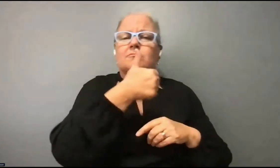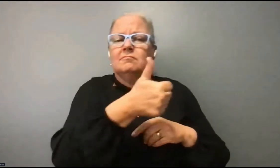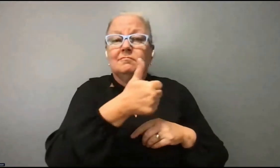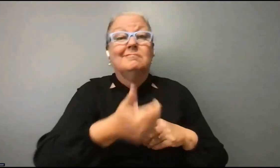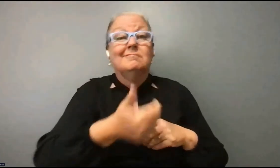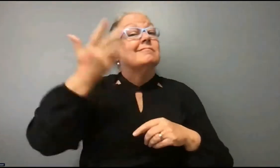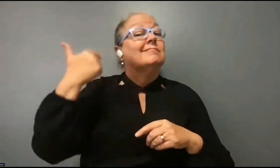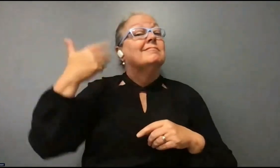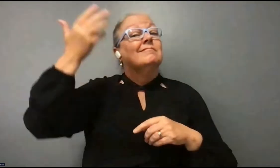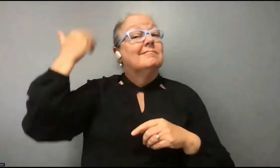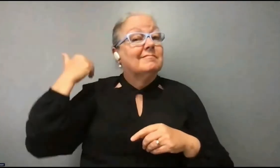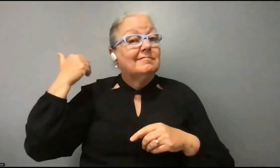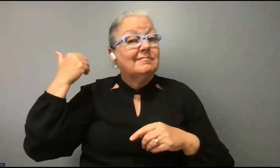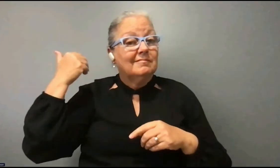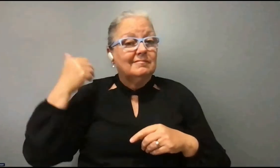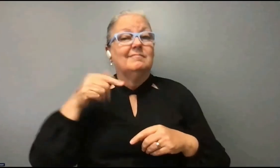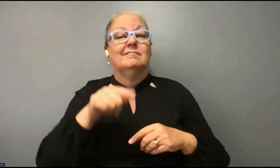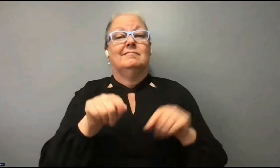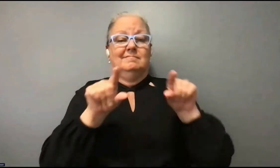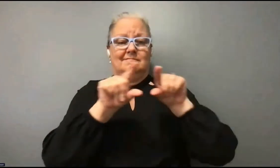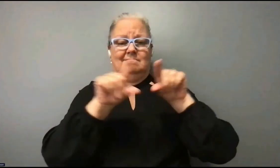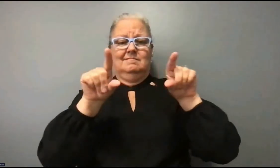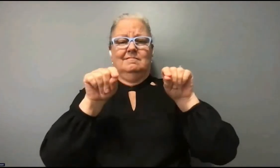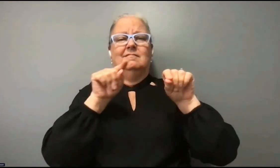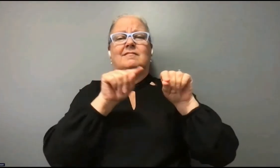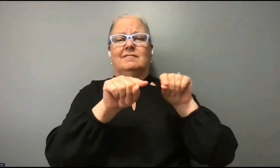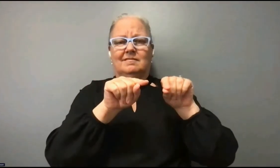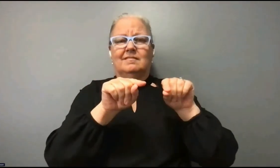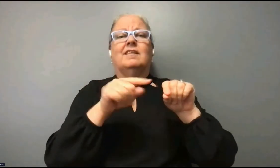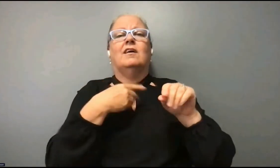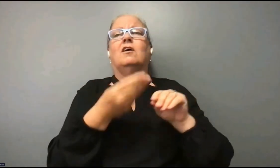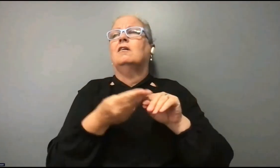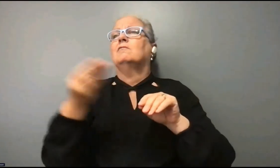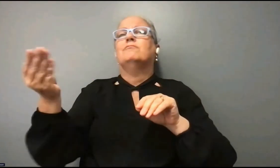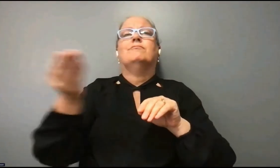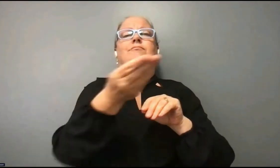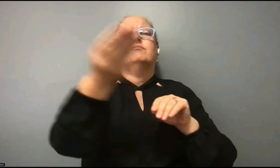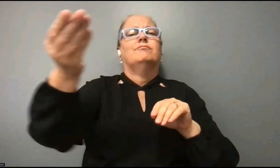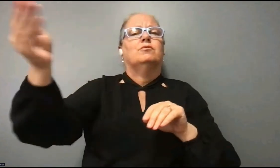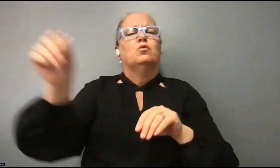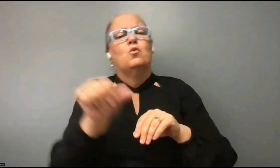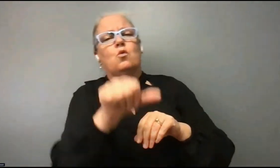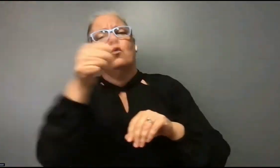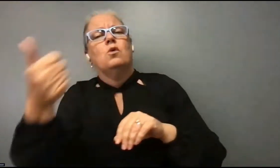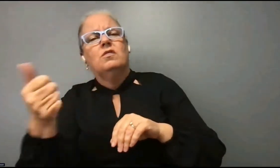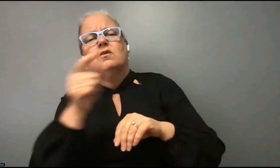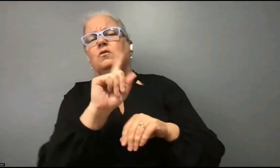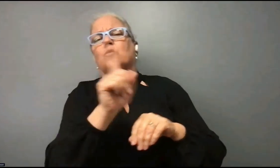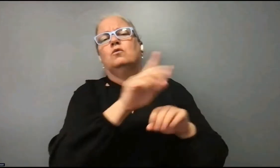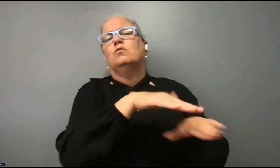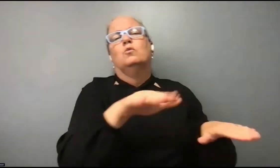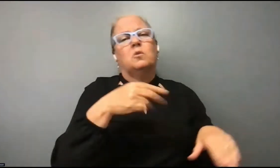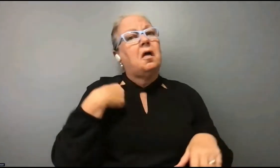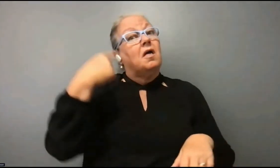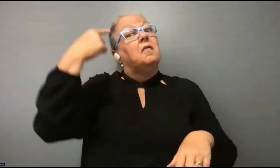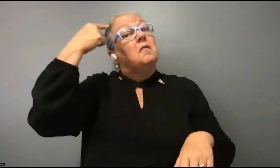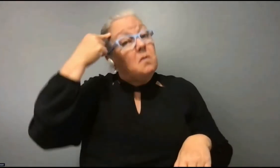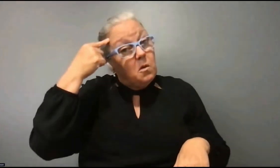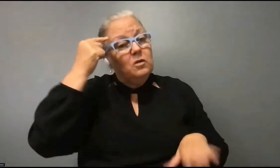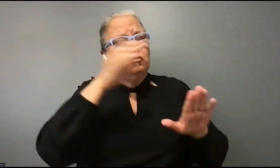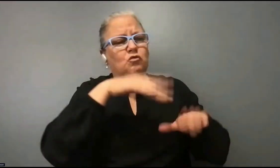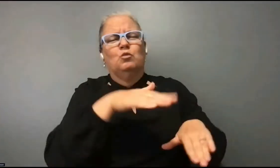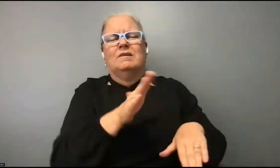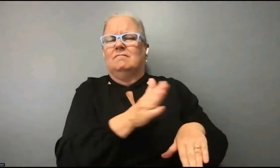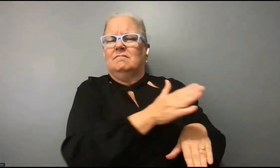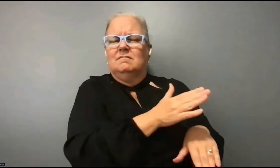was giving these business cards only to adults. We thought that only adults can raise concerns and